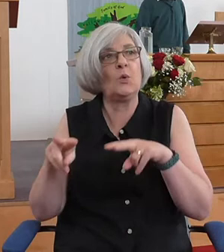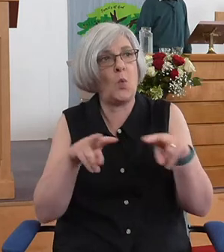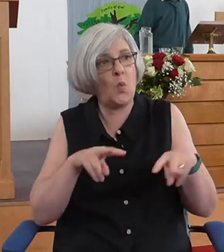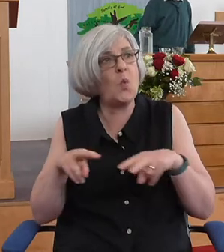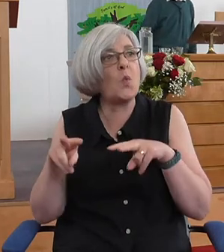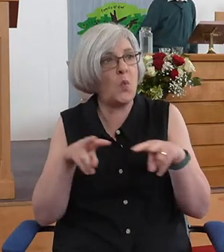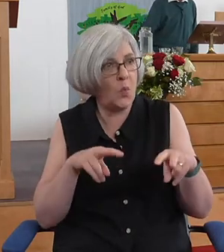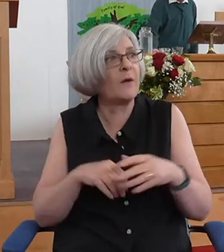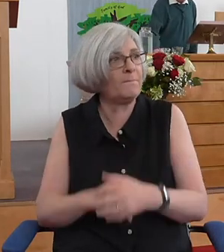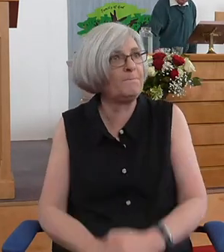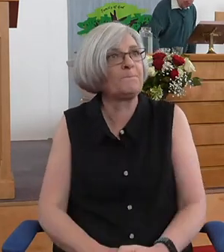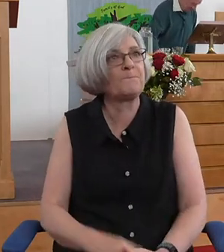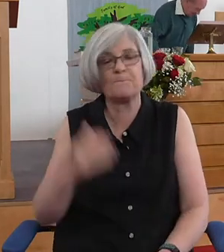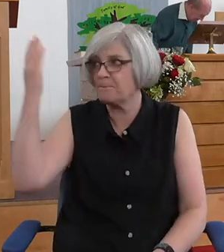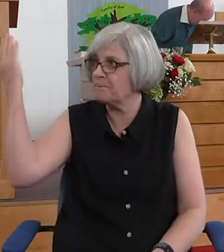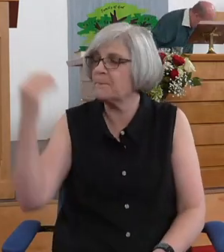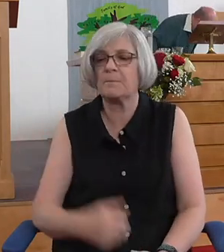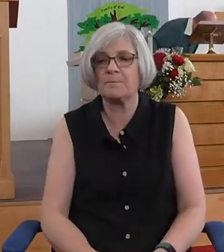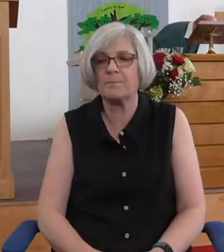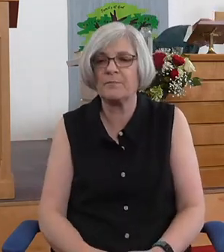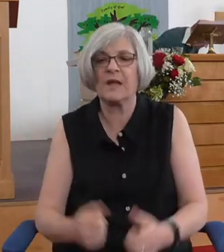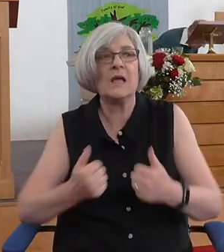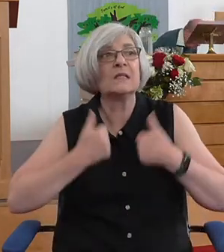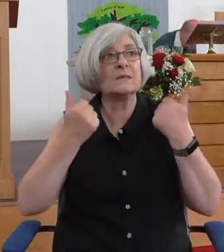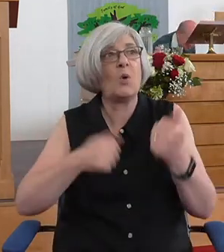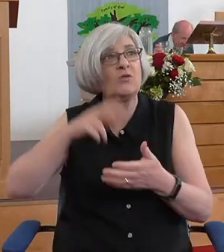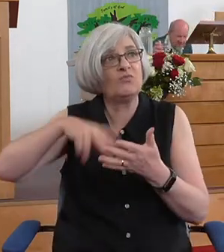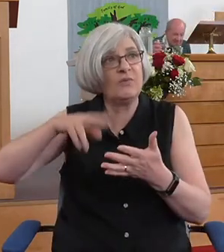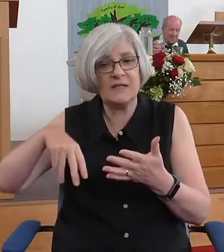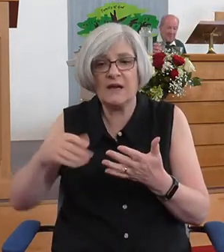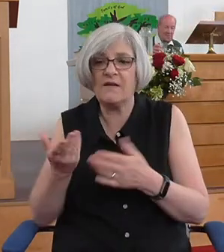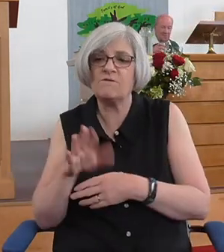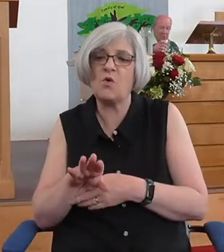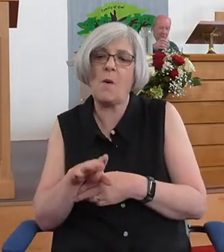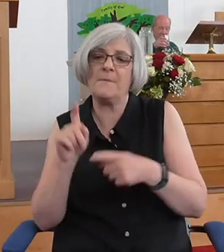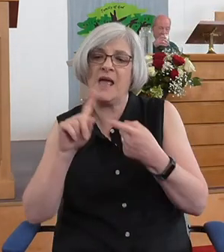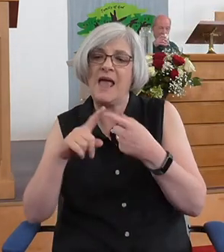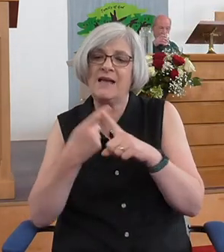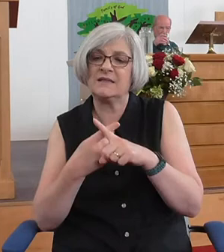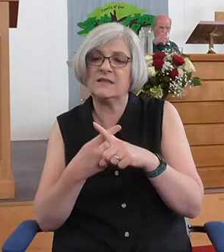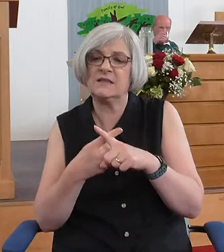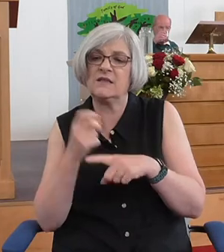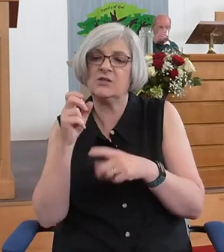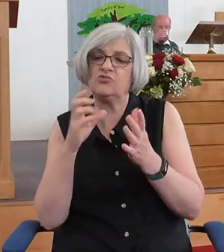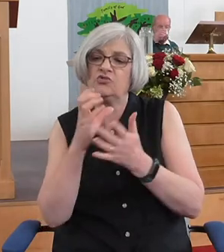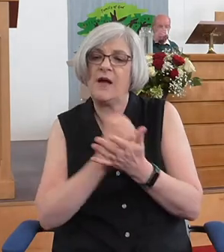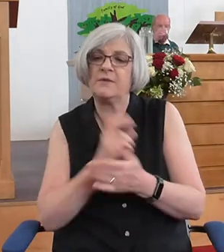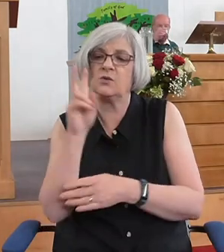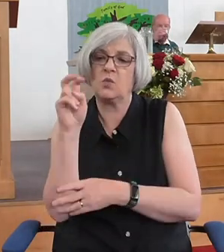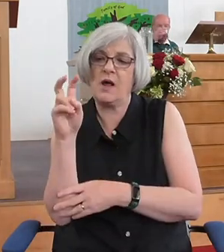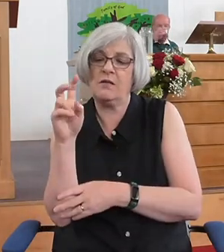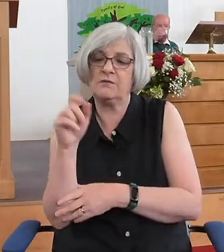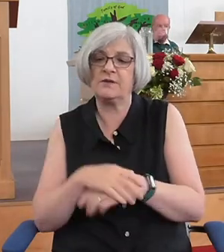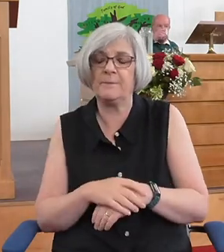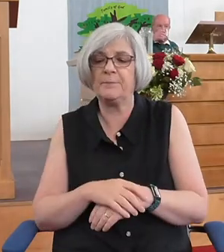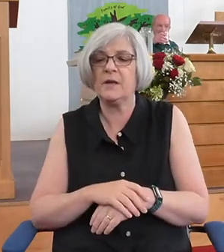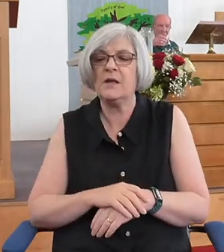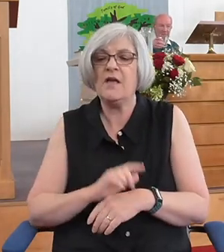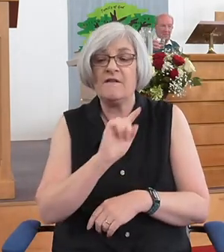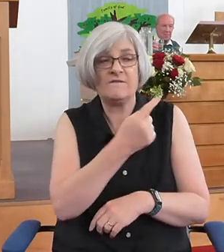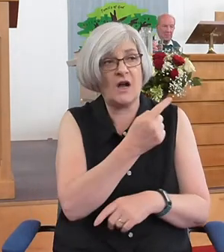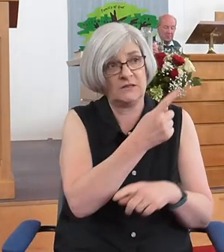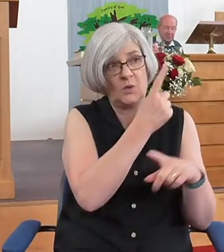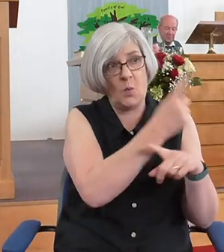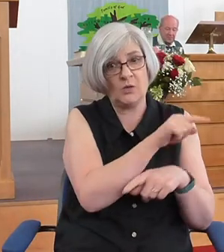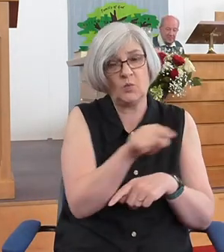Over to Pamela. This morning's readings are from Exodus chapter 12. The first reading is verses